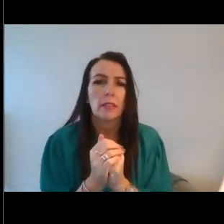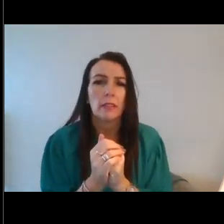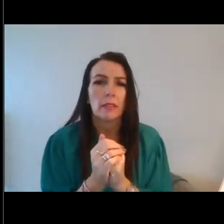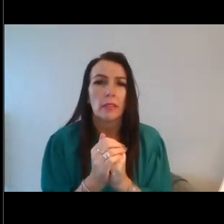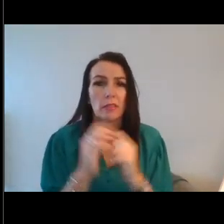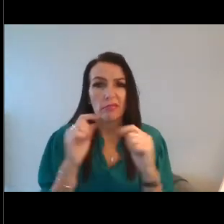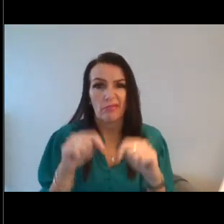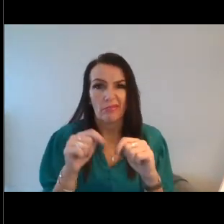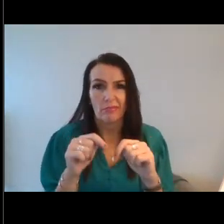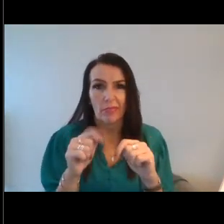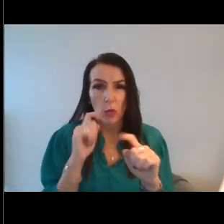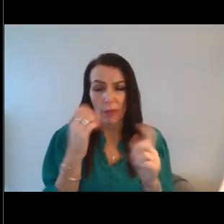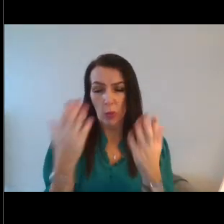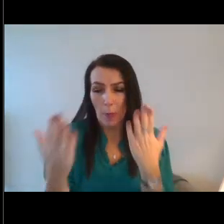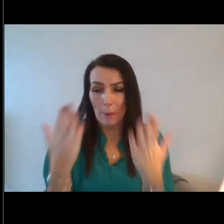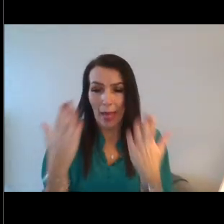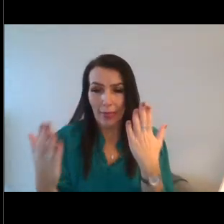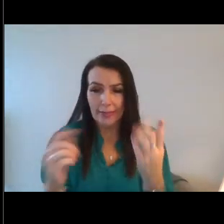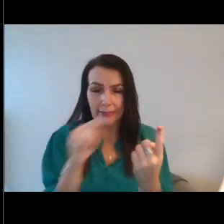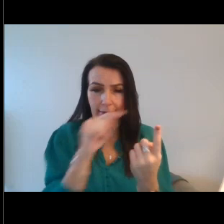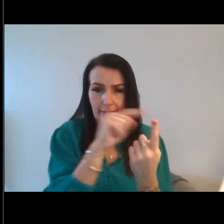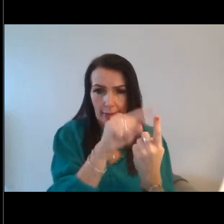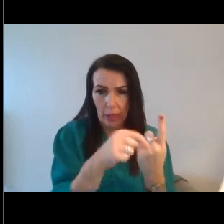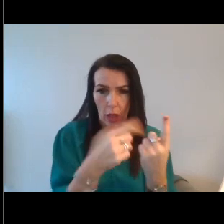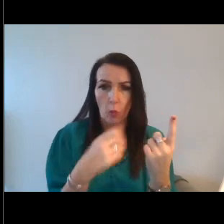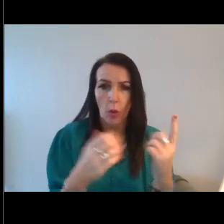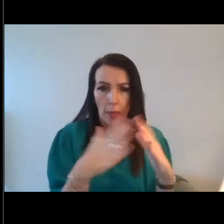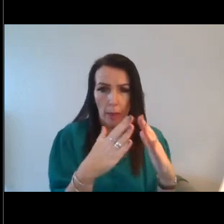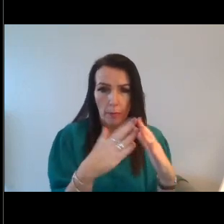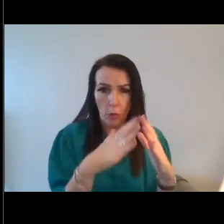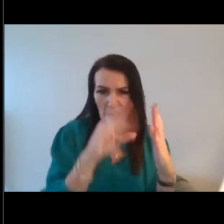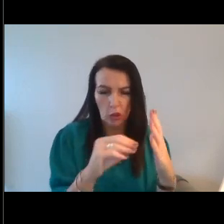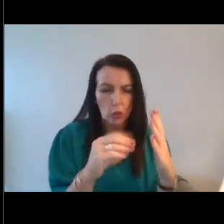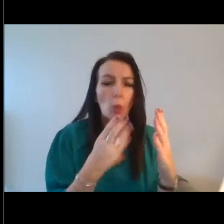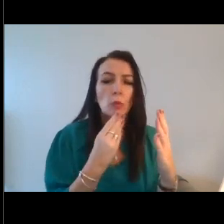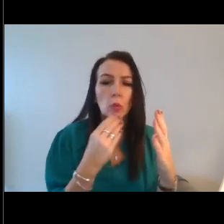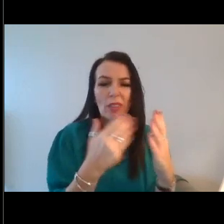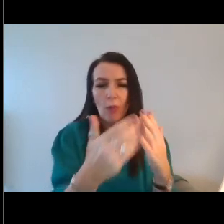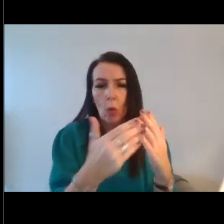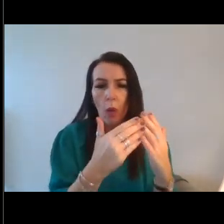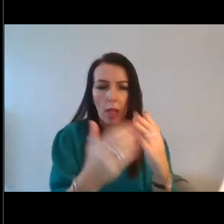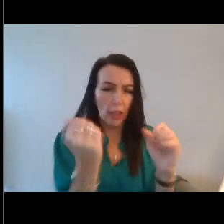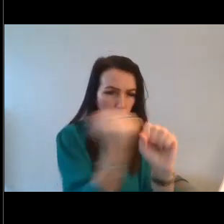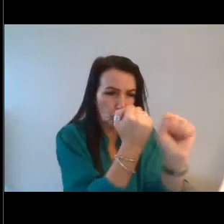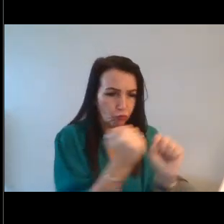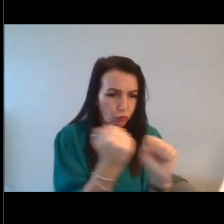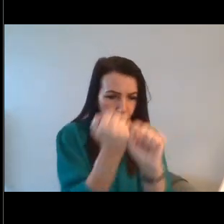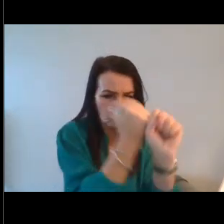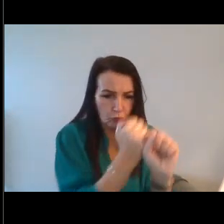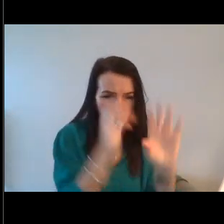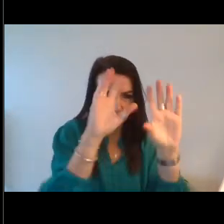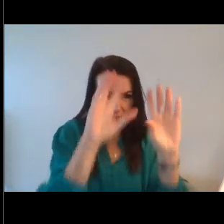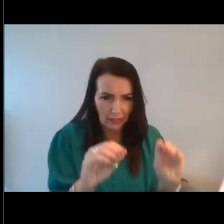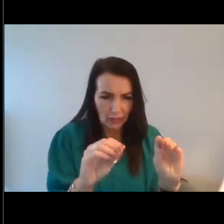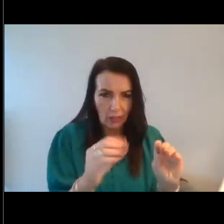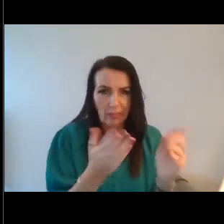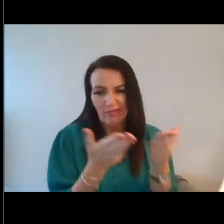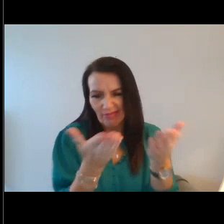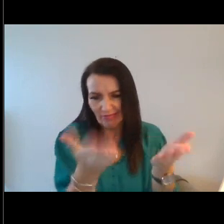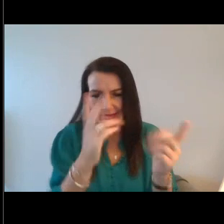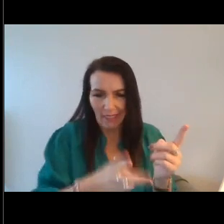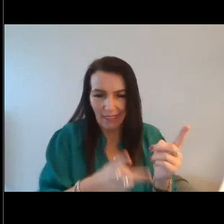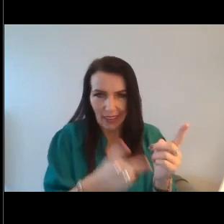where you're balancing saying, right, actually you want to take that property out of circulation for a while to get these works done, balanced against